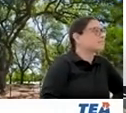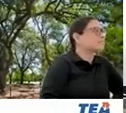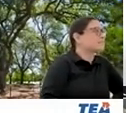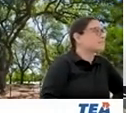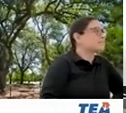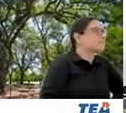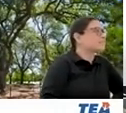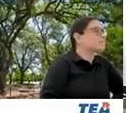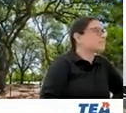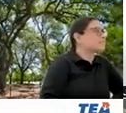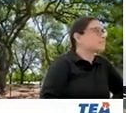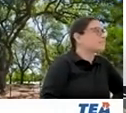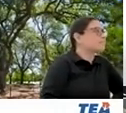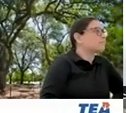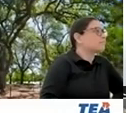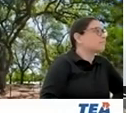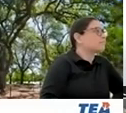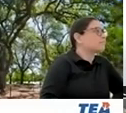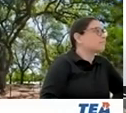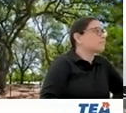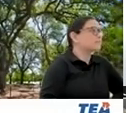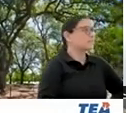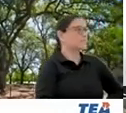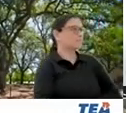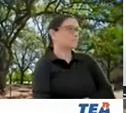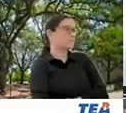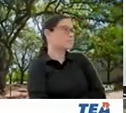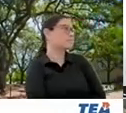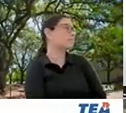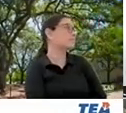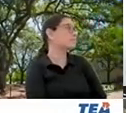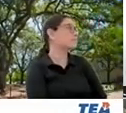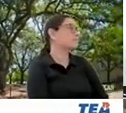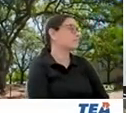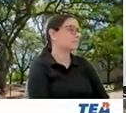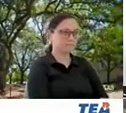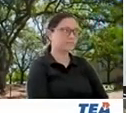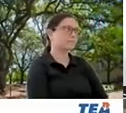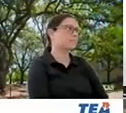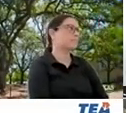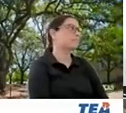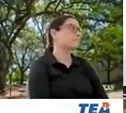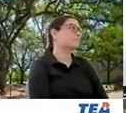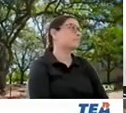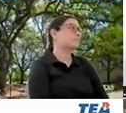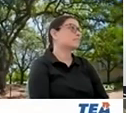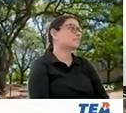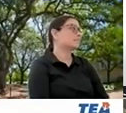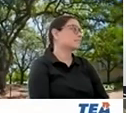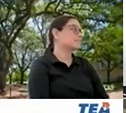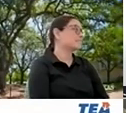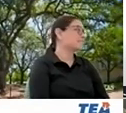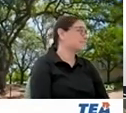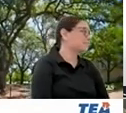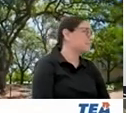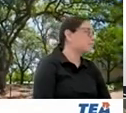four categories today is because I want to take all of these great kernels. These are just kernels, right? We just